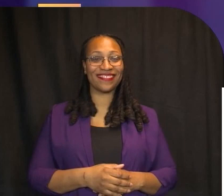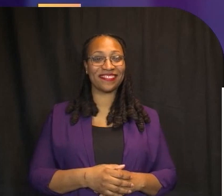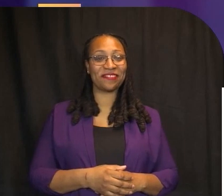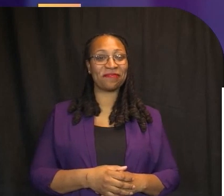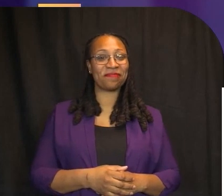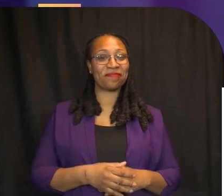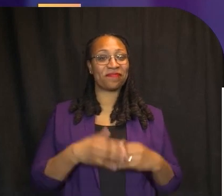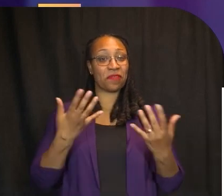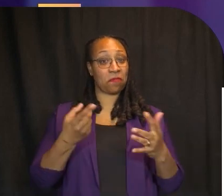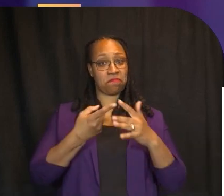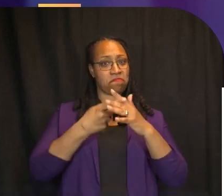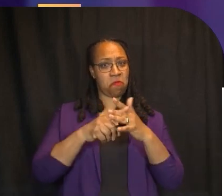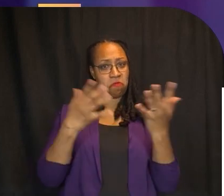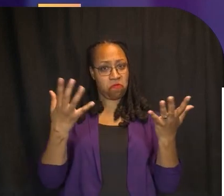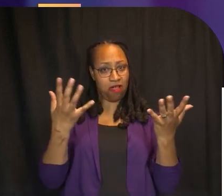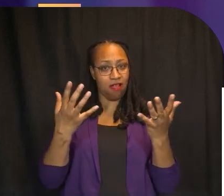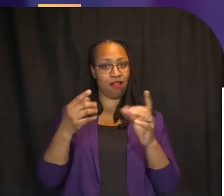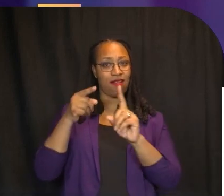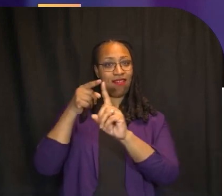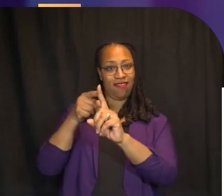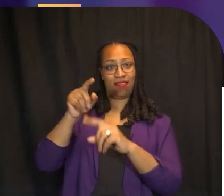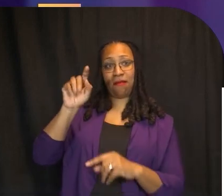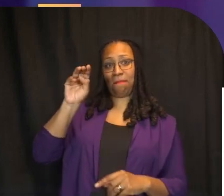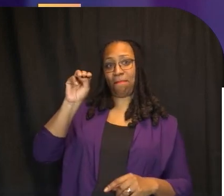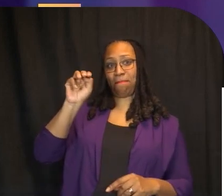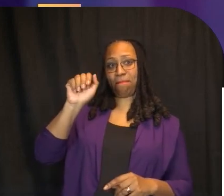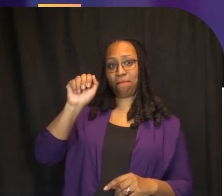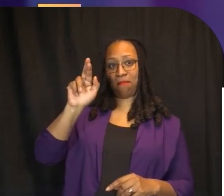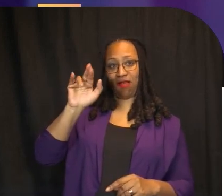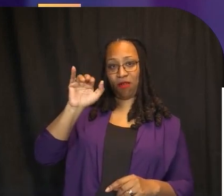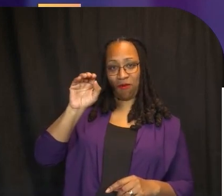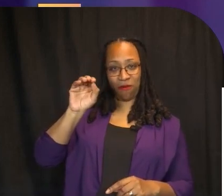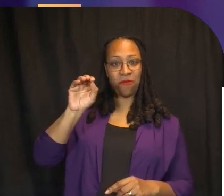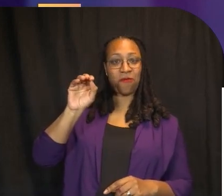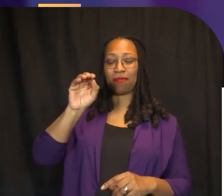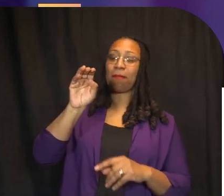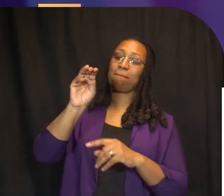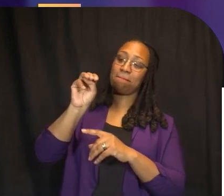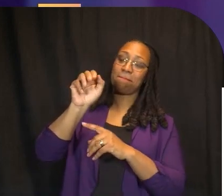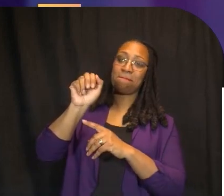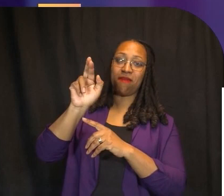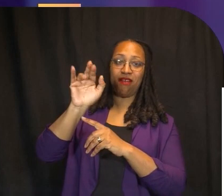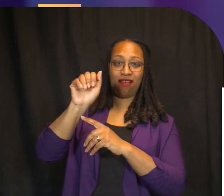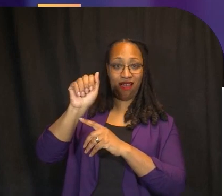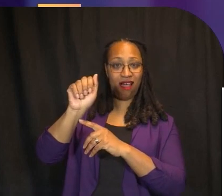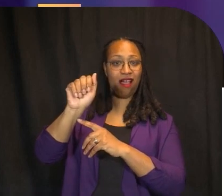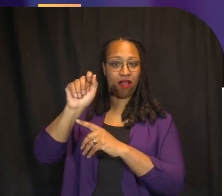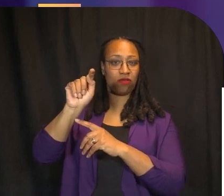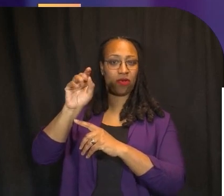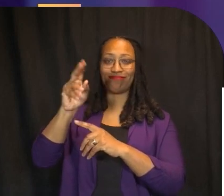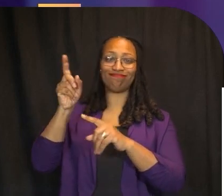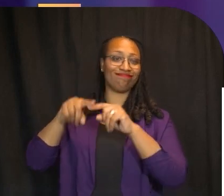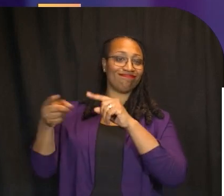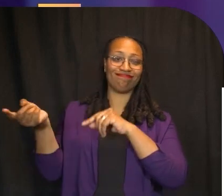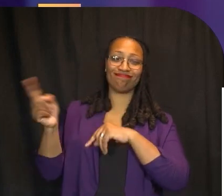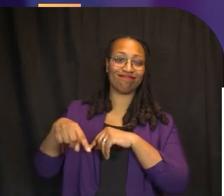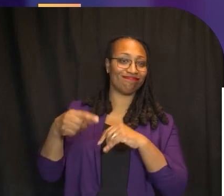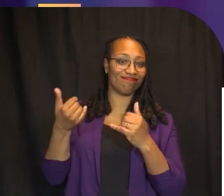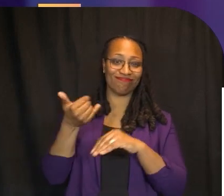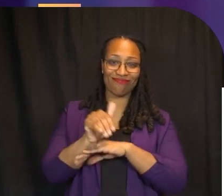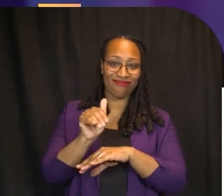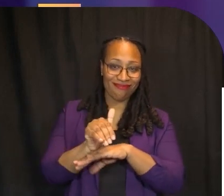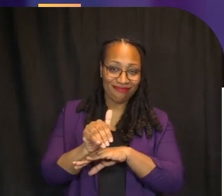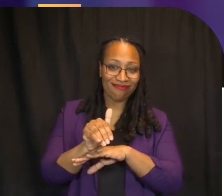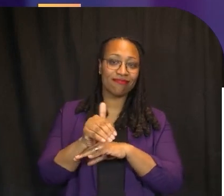of AAPD, is unable to be with us this evening due to a family emergency. The themes throughout tonight's program are a